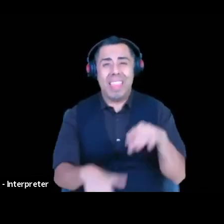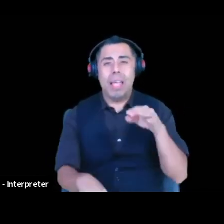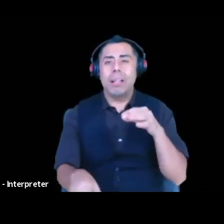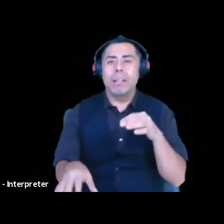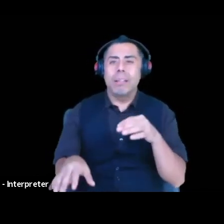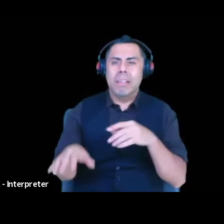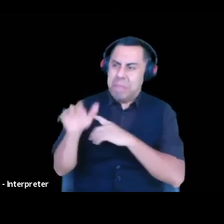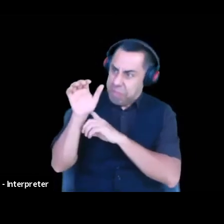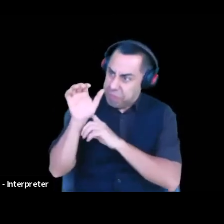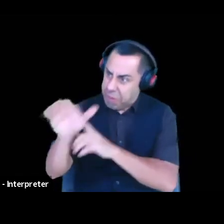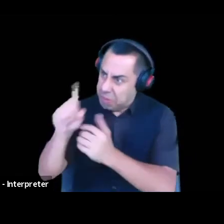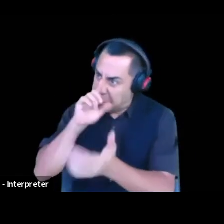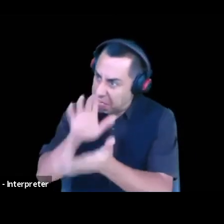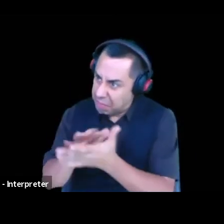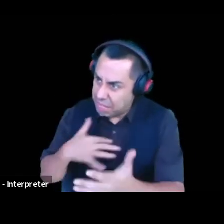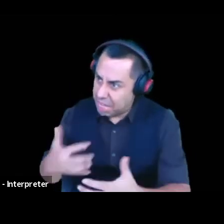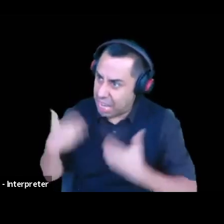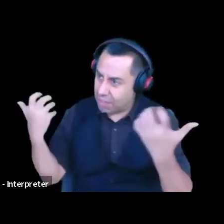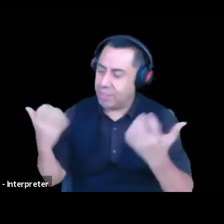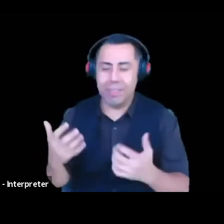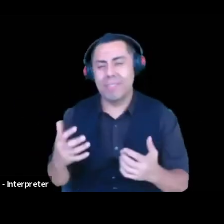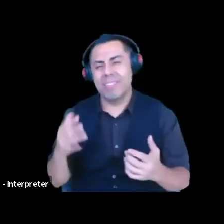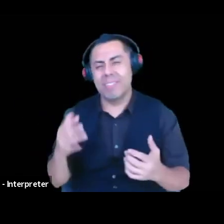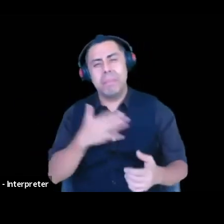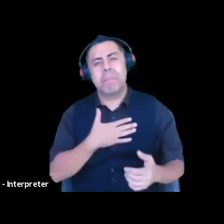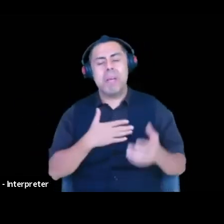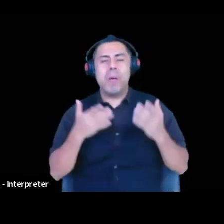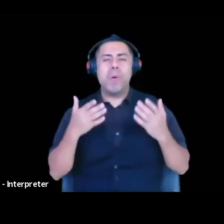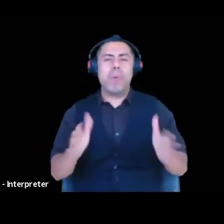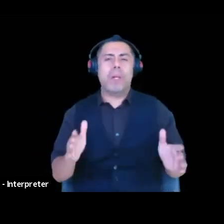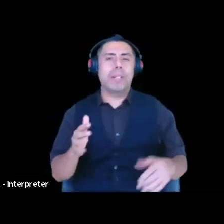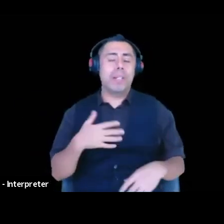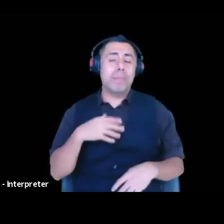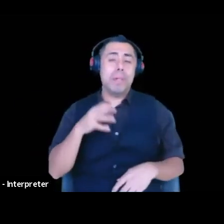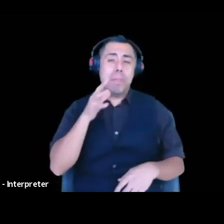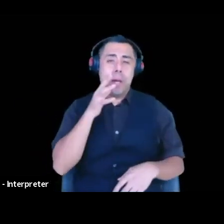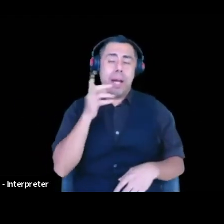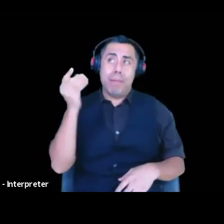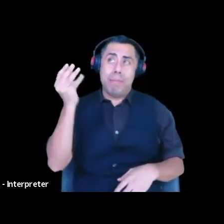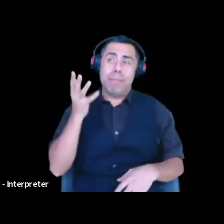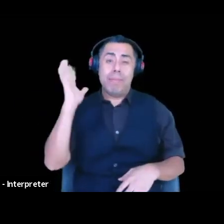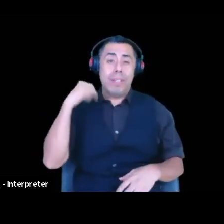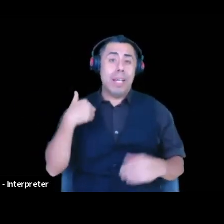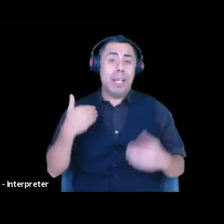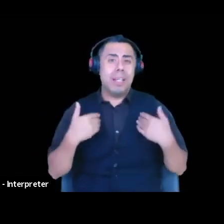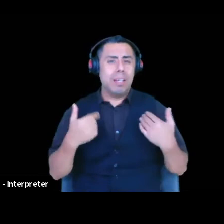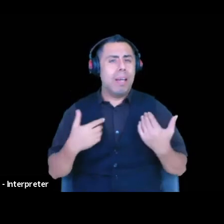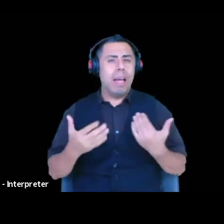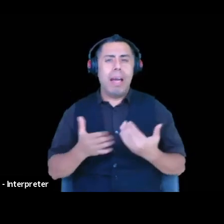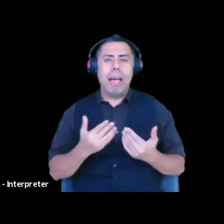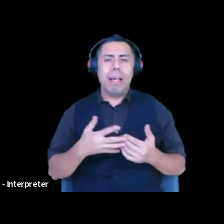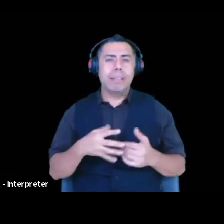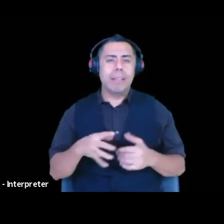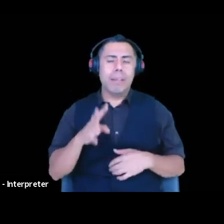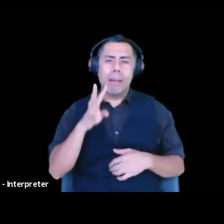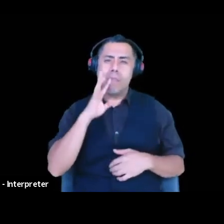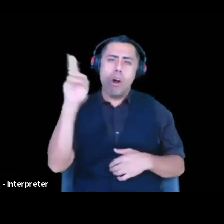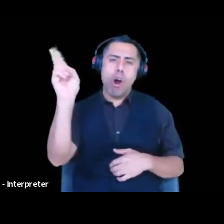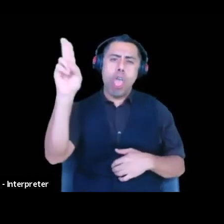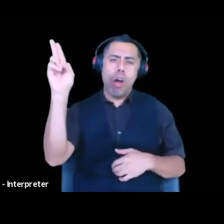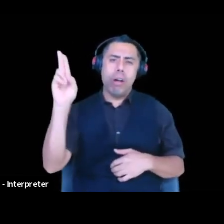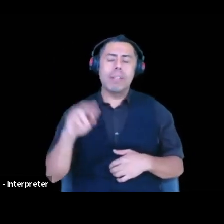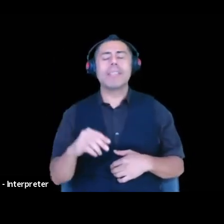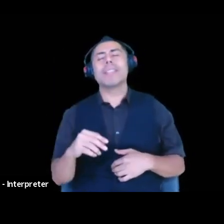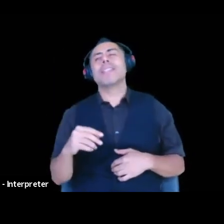do have my mom when I was younger said I had a very sharp tongue, so I've had to learn how to be able to express myself in a way that was going to get the